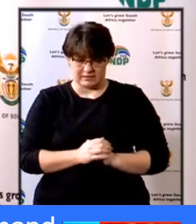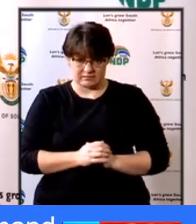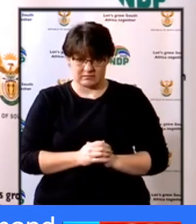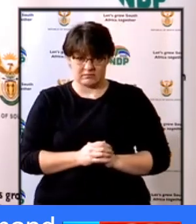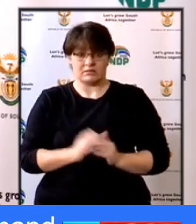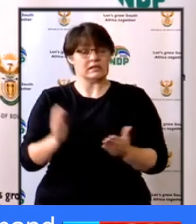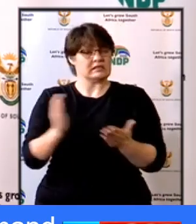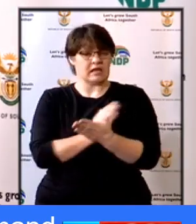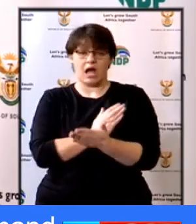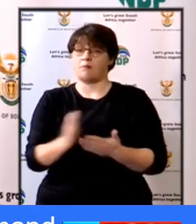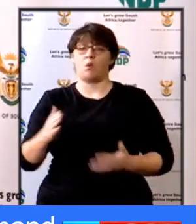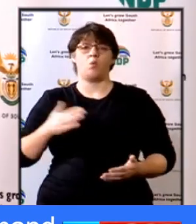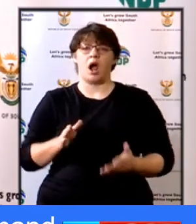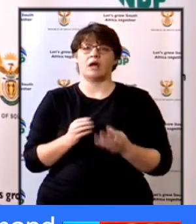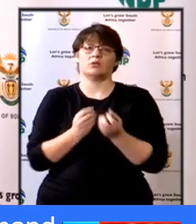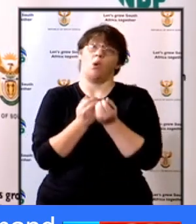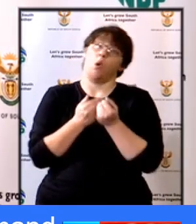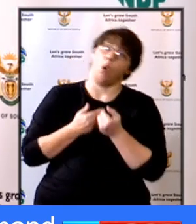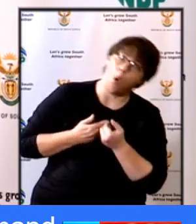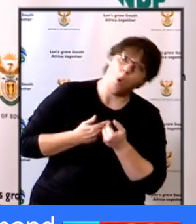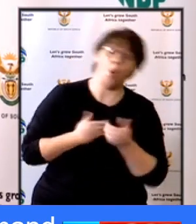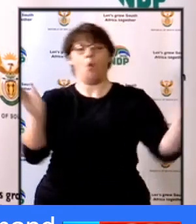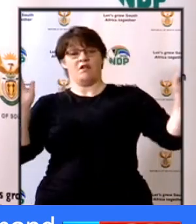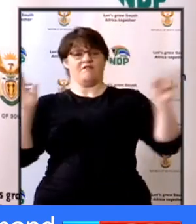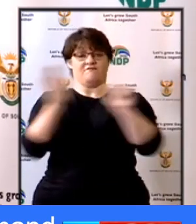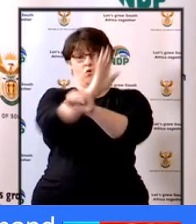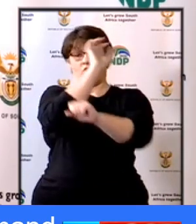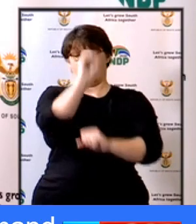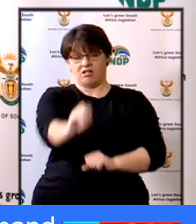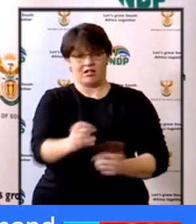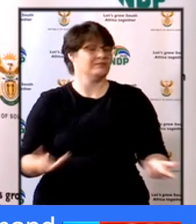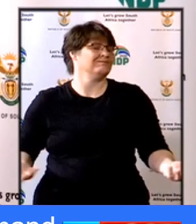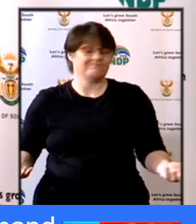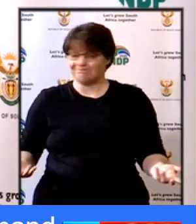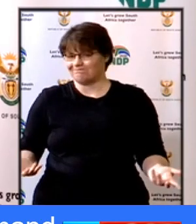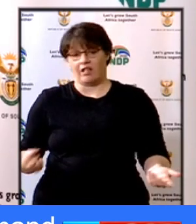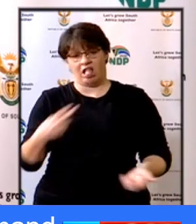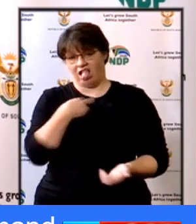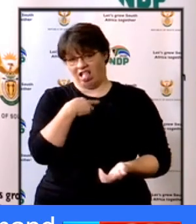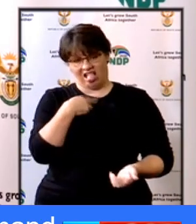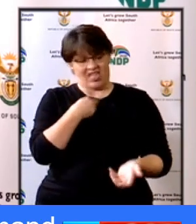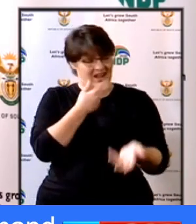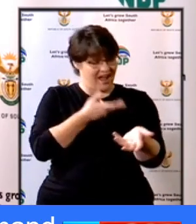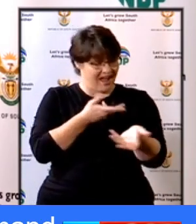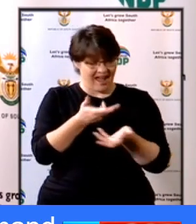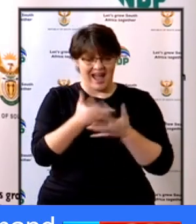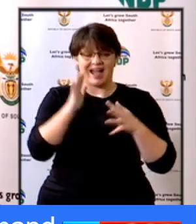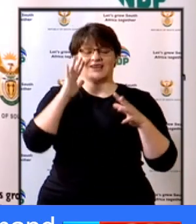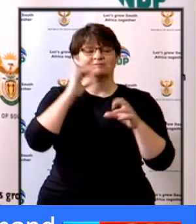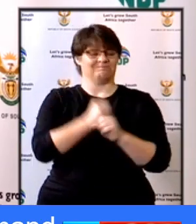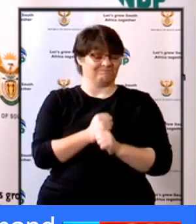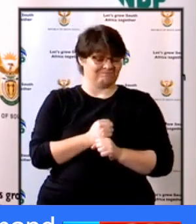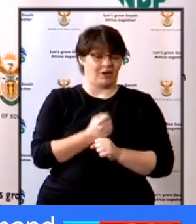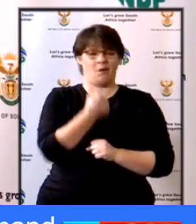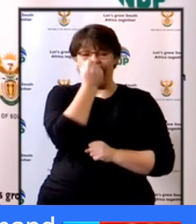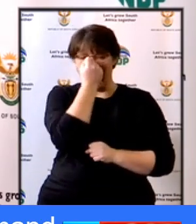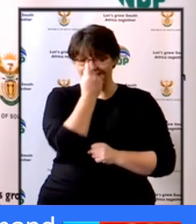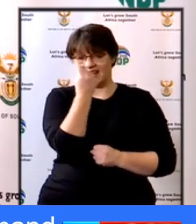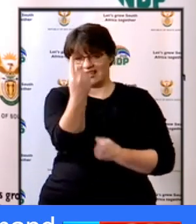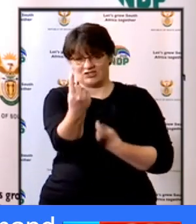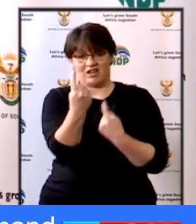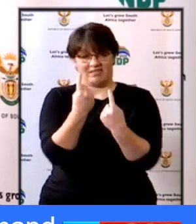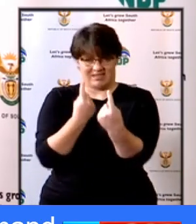liked a wider reopening, but in the course of the discussion, I think we built a deep